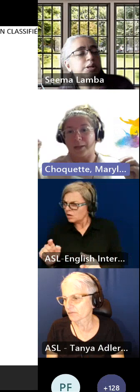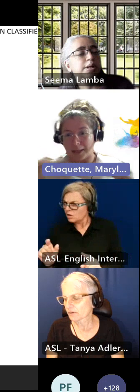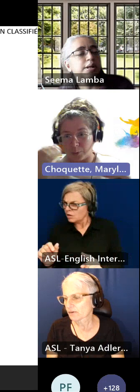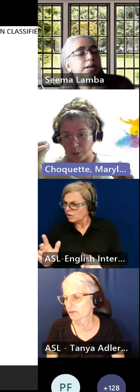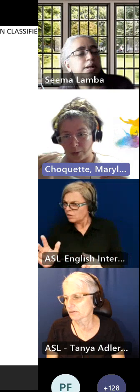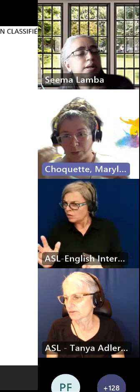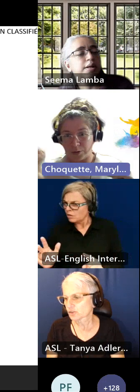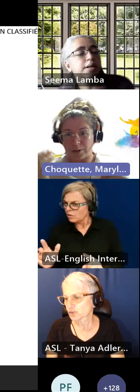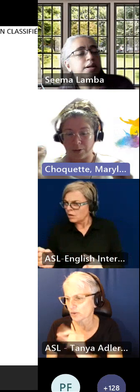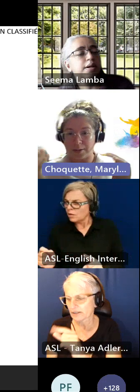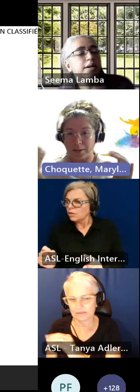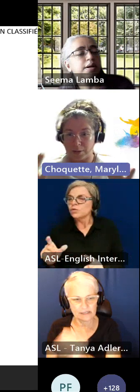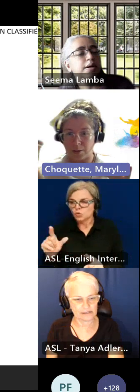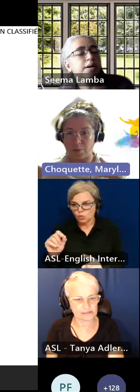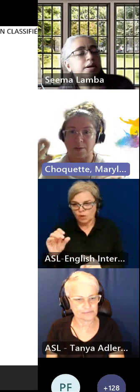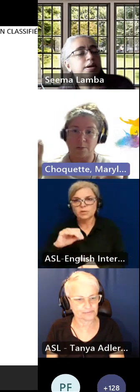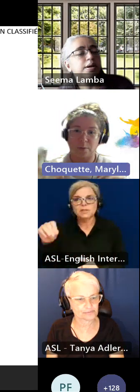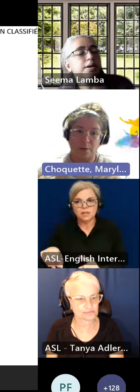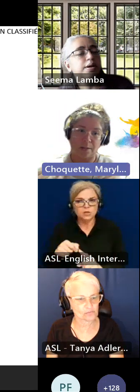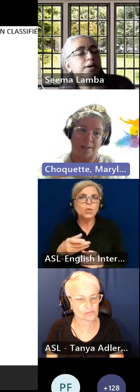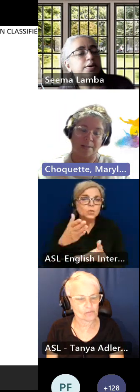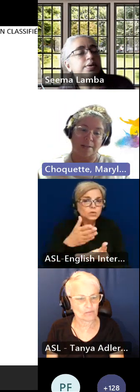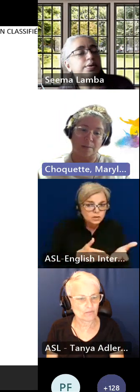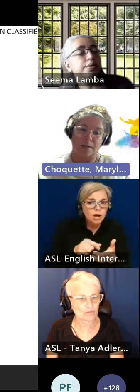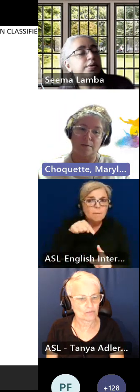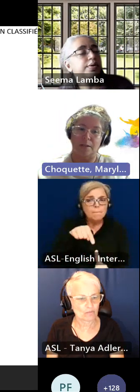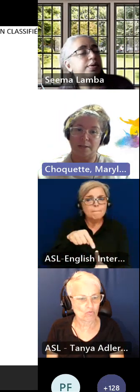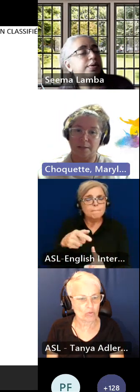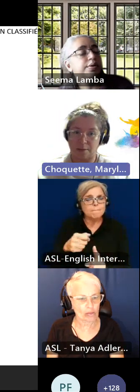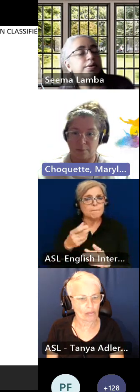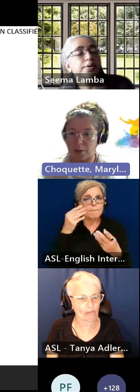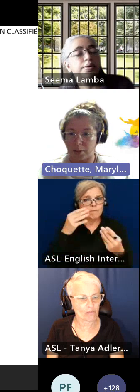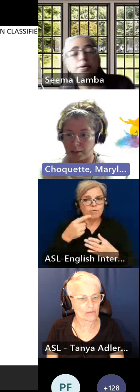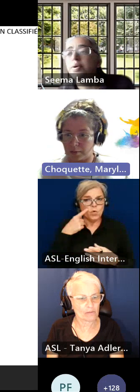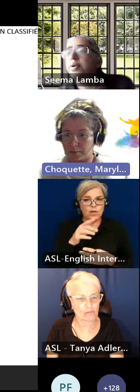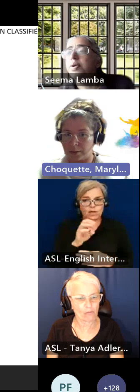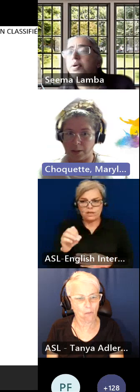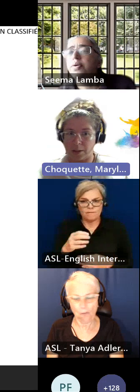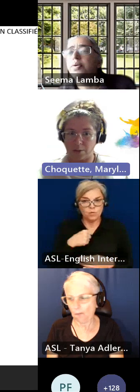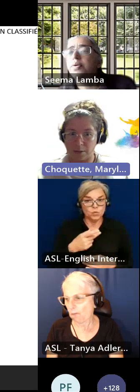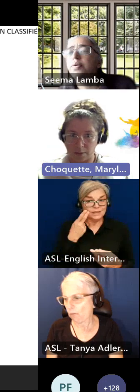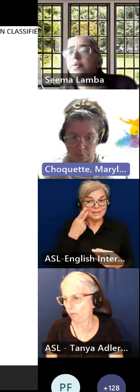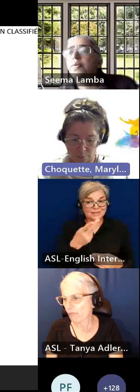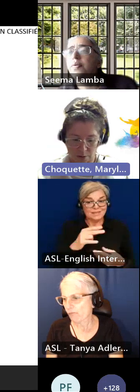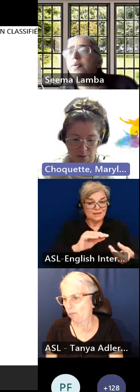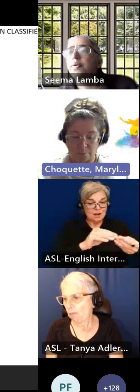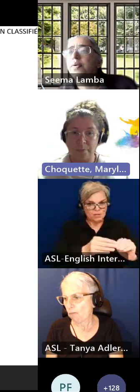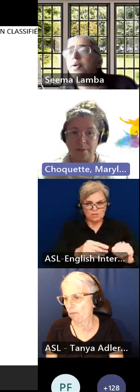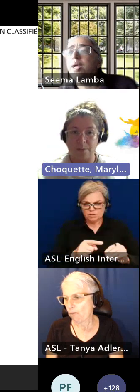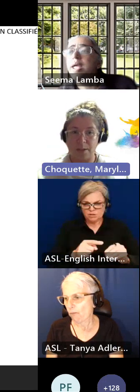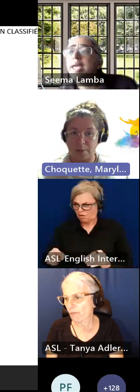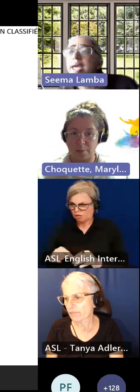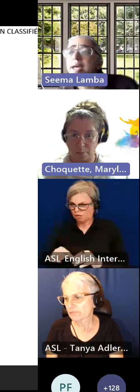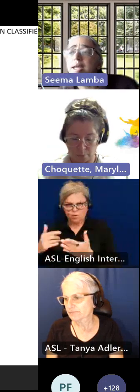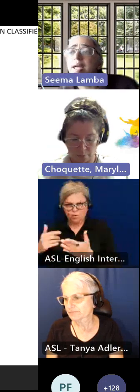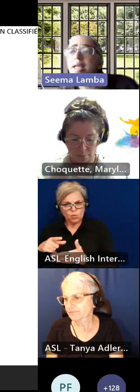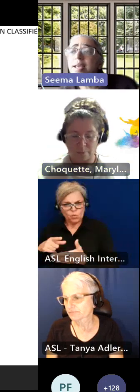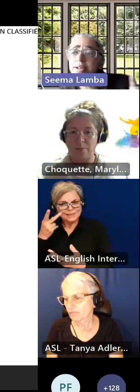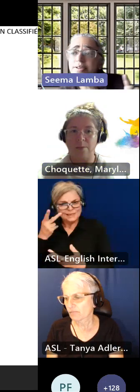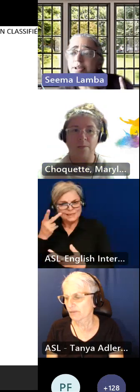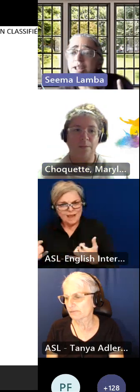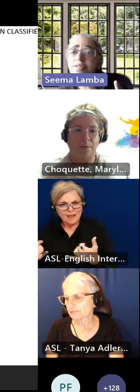EE. But then when you start looking at the numbers and what they're assessing themselves against, it's very, very outdated information. Deepika?